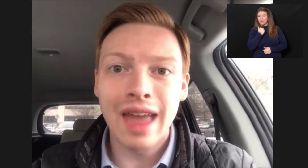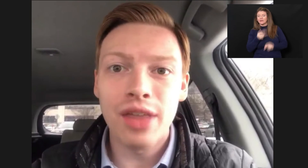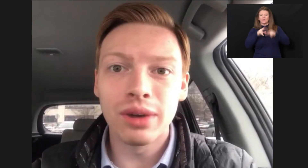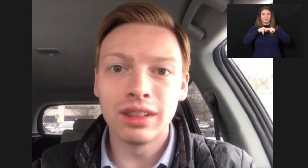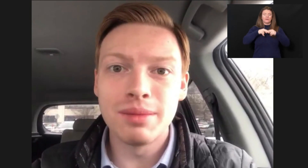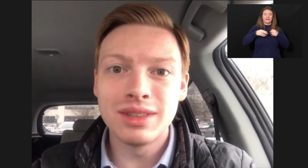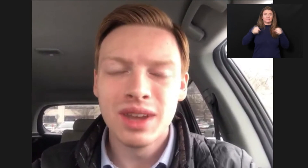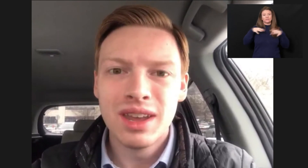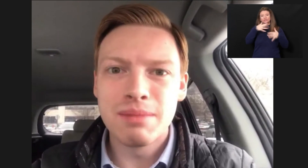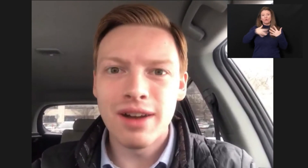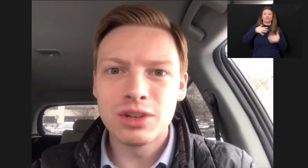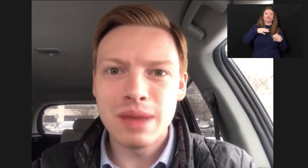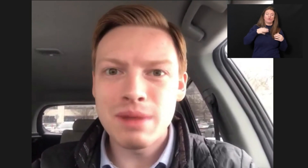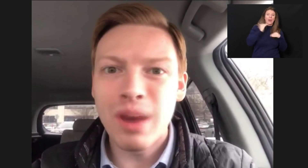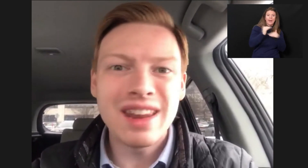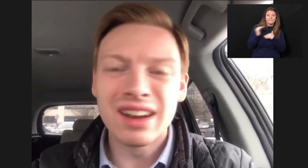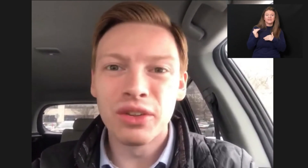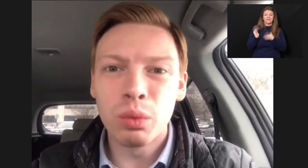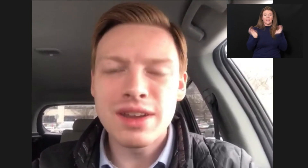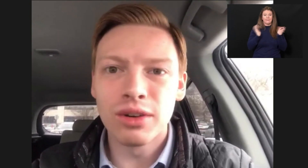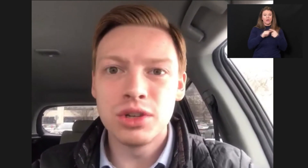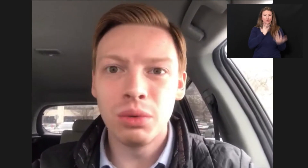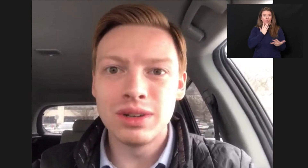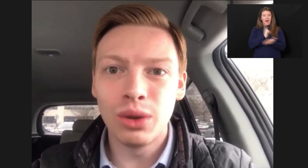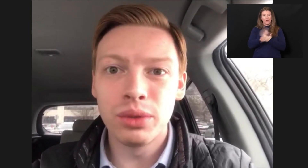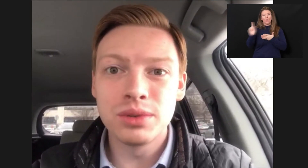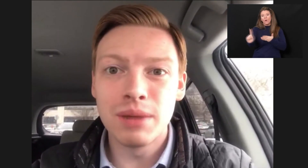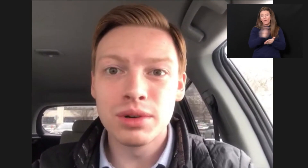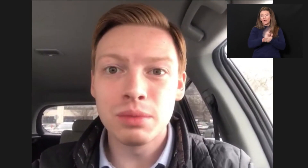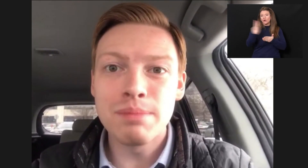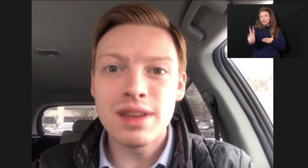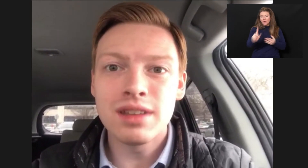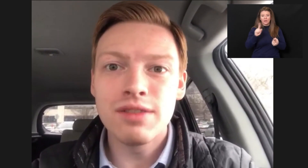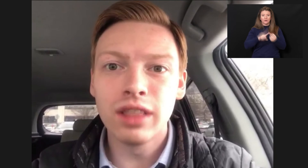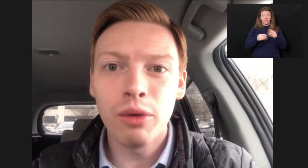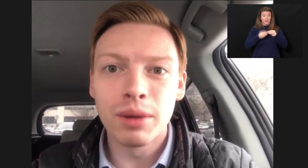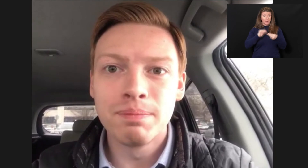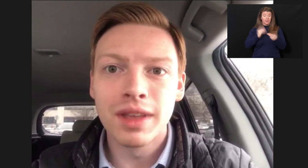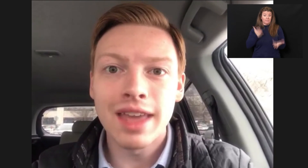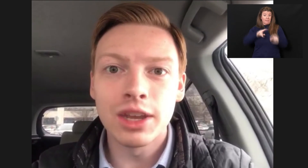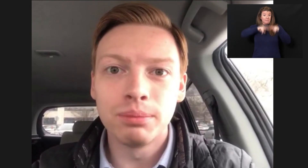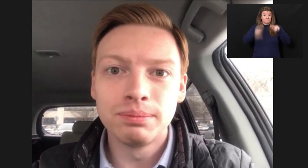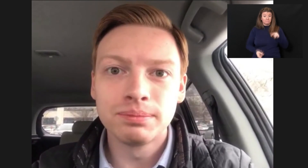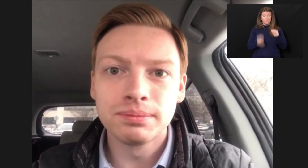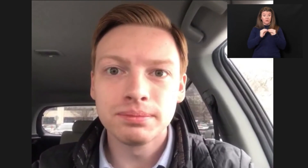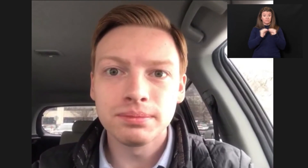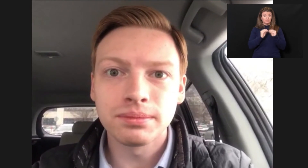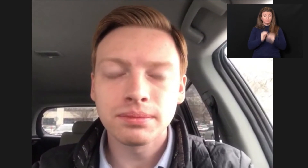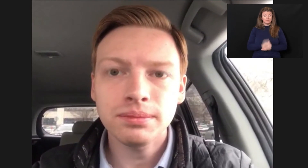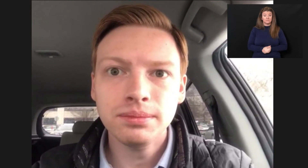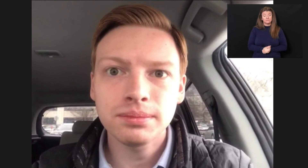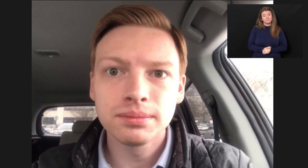social gathering limits compared to maybe waiting another week or two until those numbers might be even lower. Thank you.